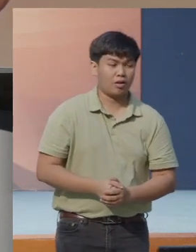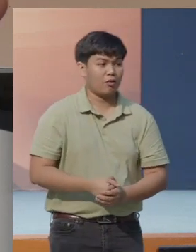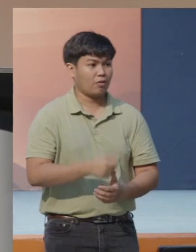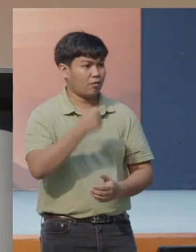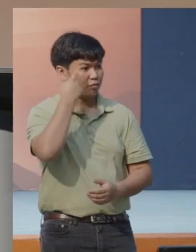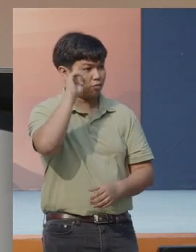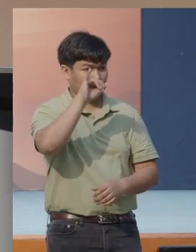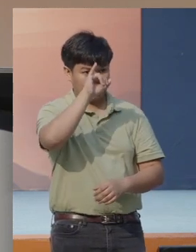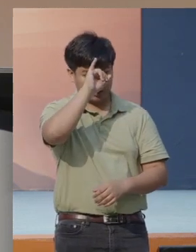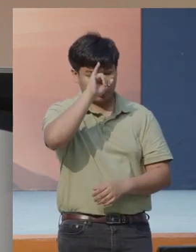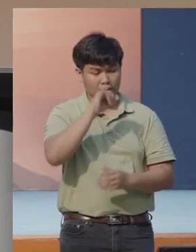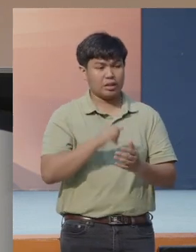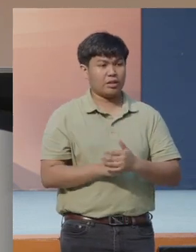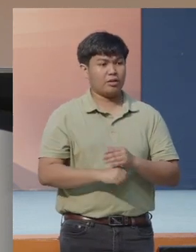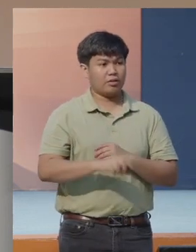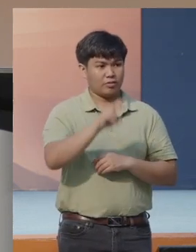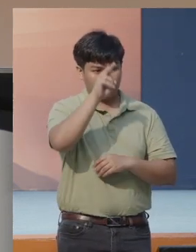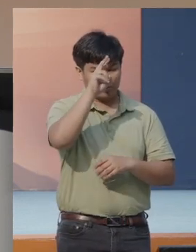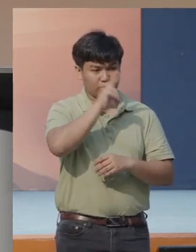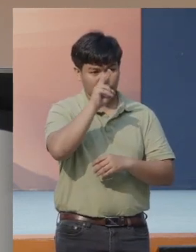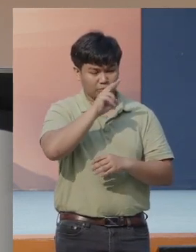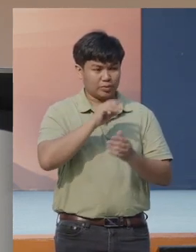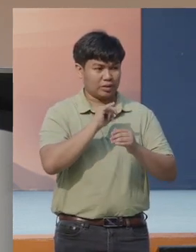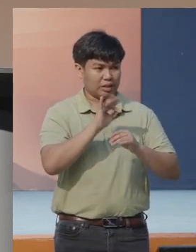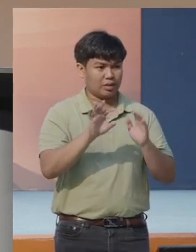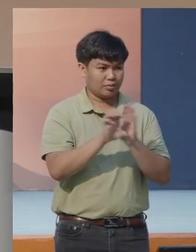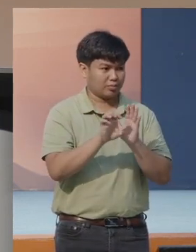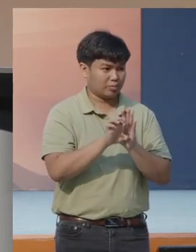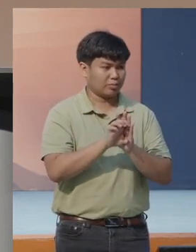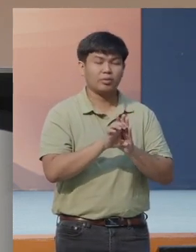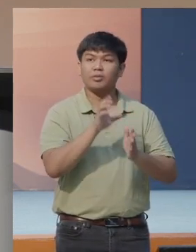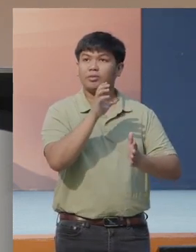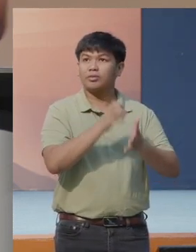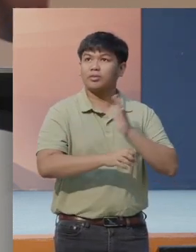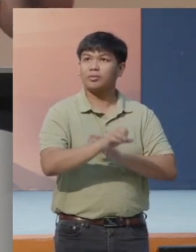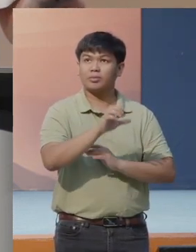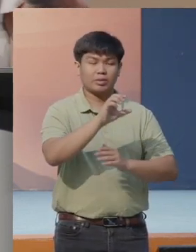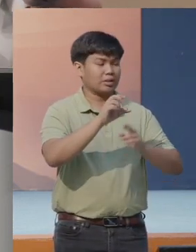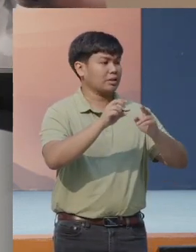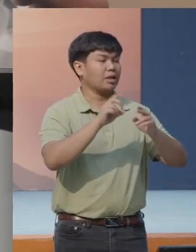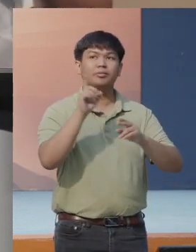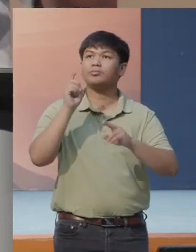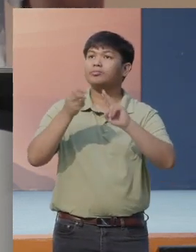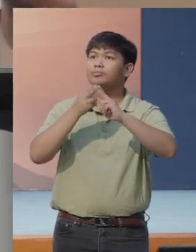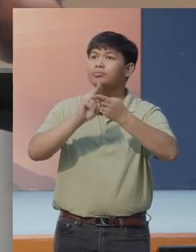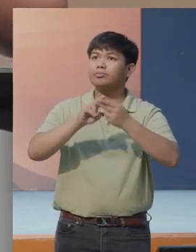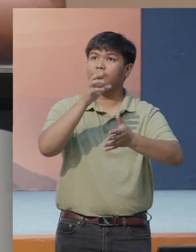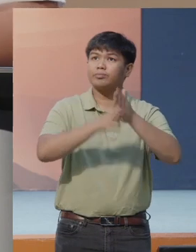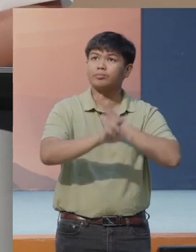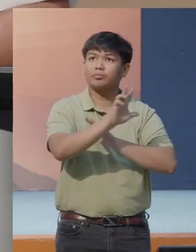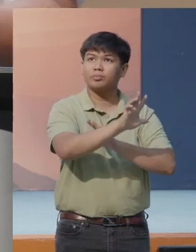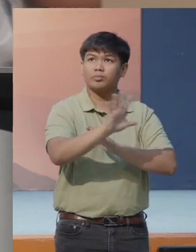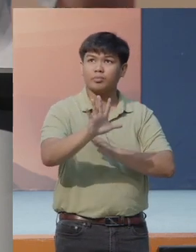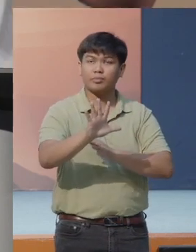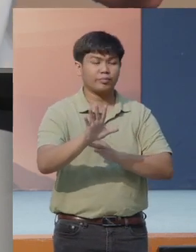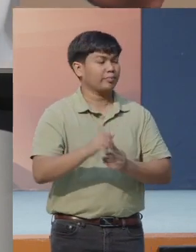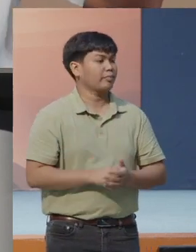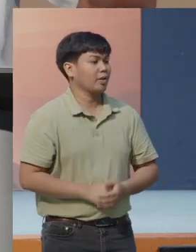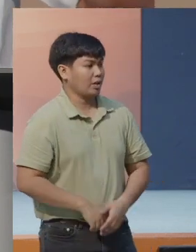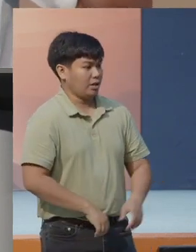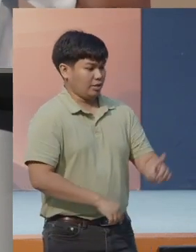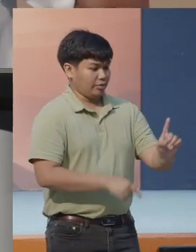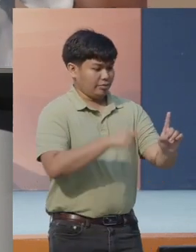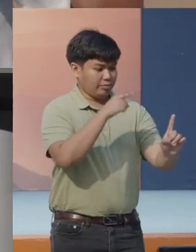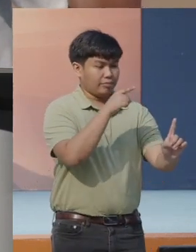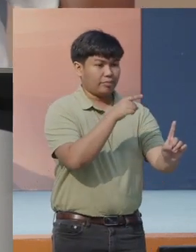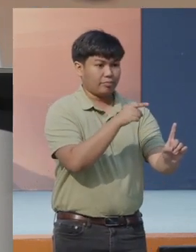nga, pinapaalala din ng Panginoon again. Let's go to Numbers 35, 22 to 25. Sabi nga dito, but if